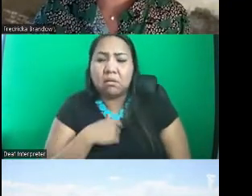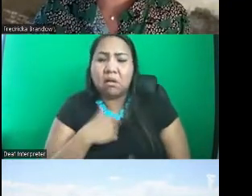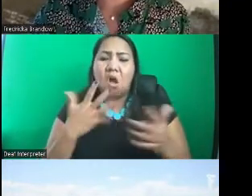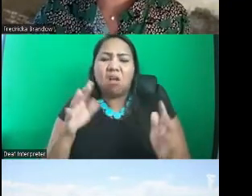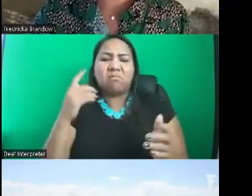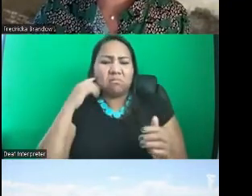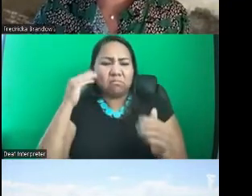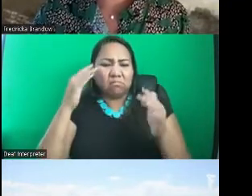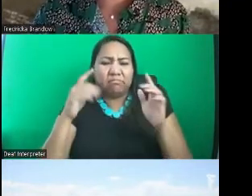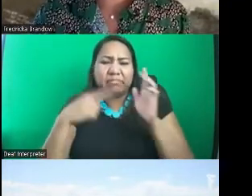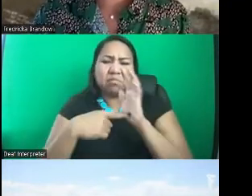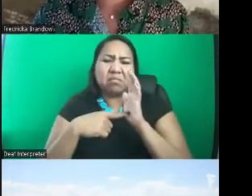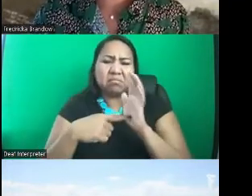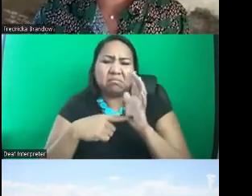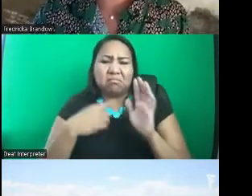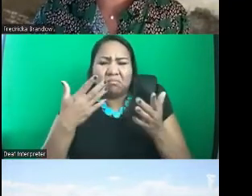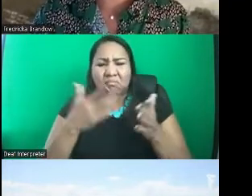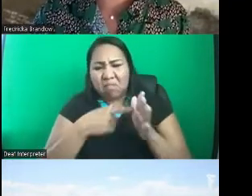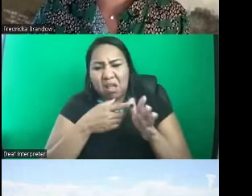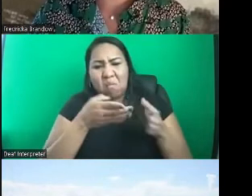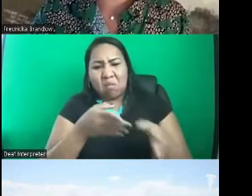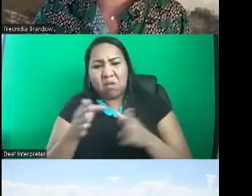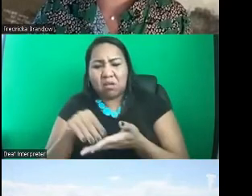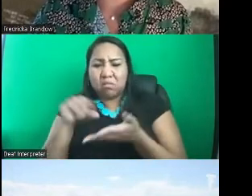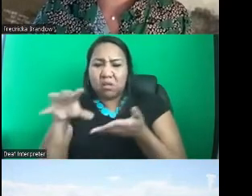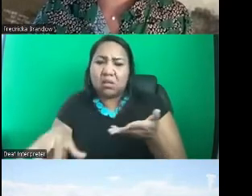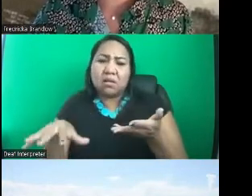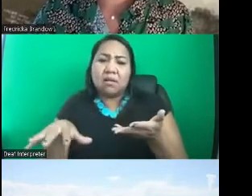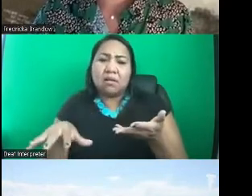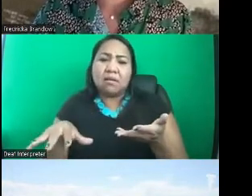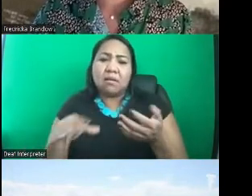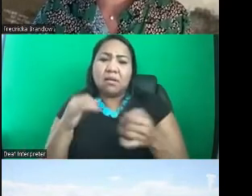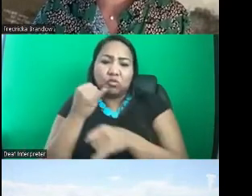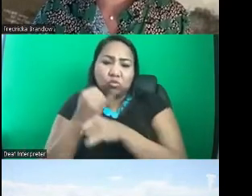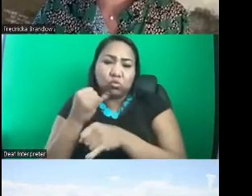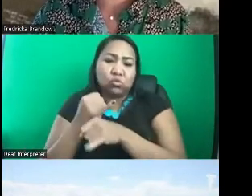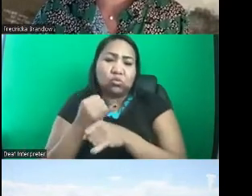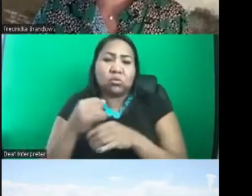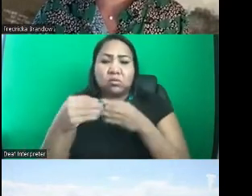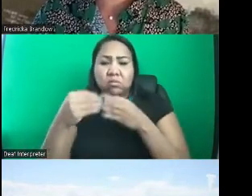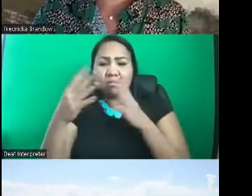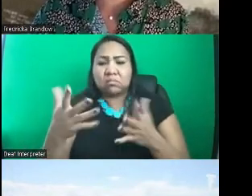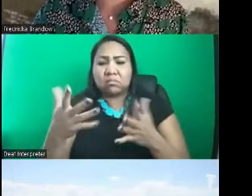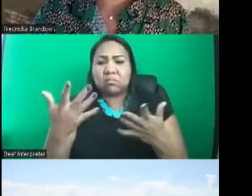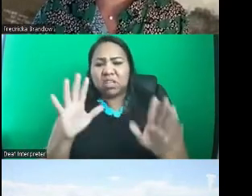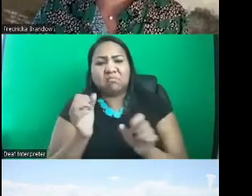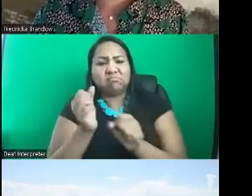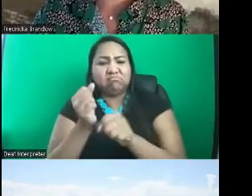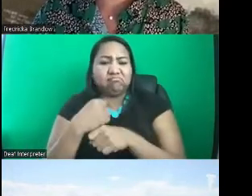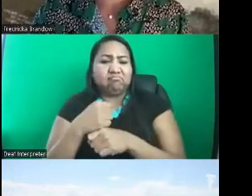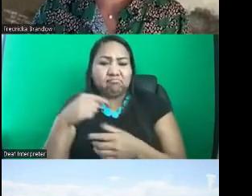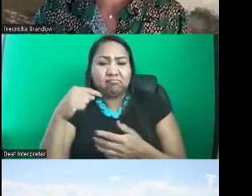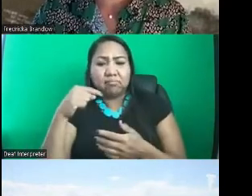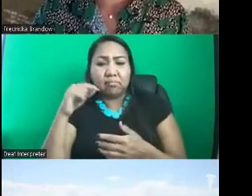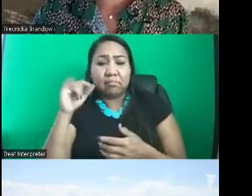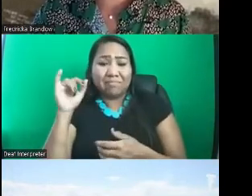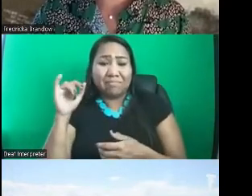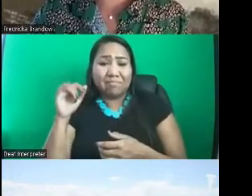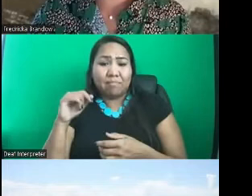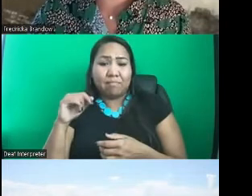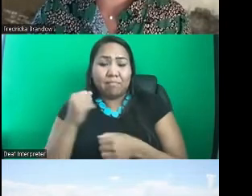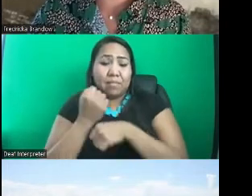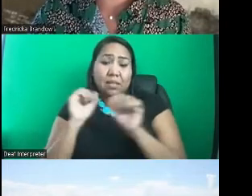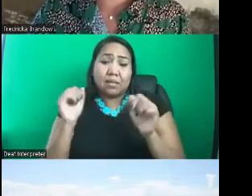ways students and institutional leaders have created this in their spaces, then we're engaging youth in